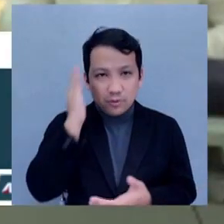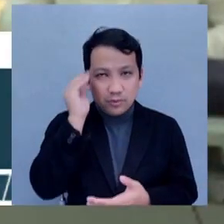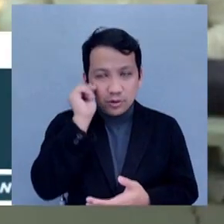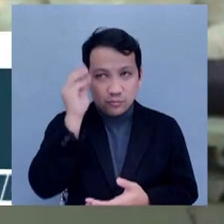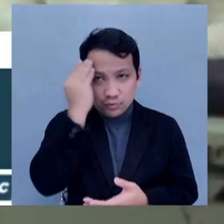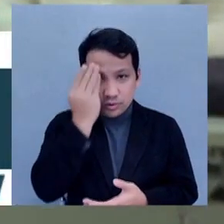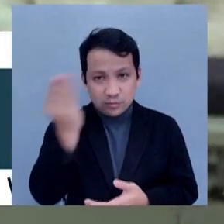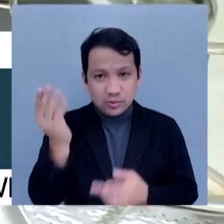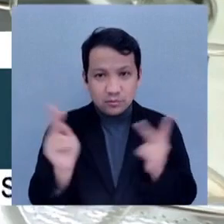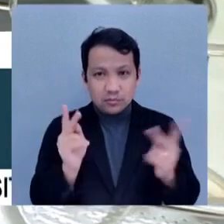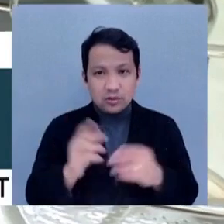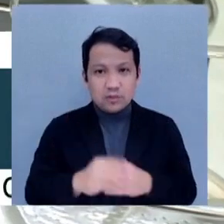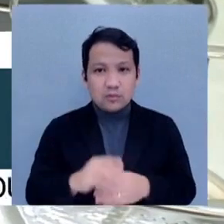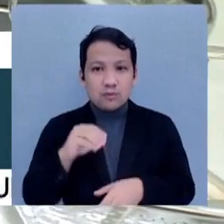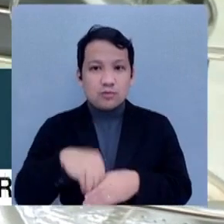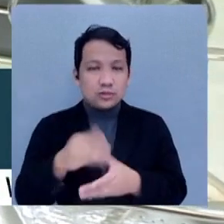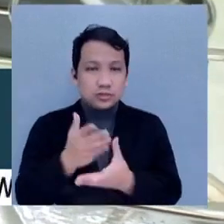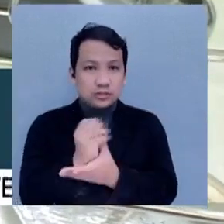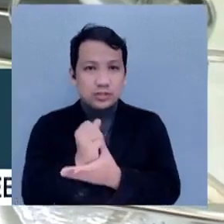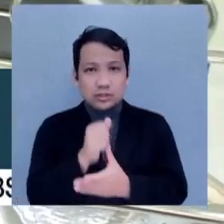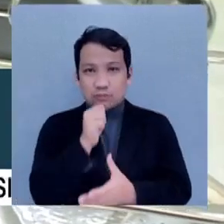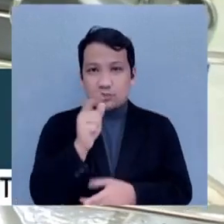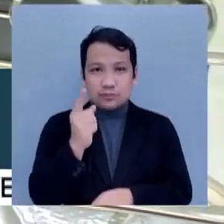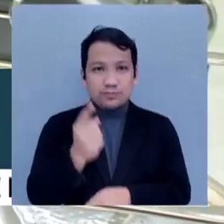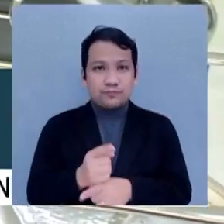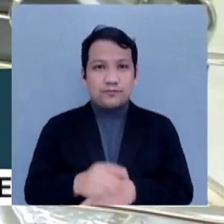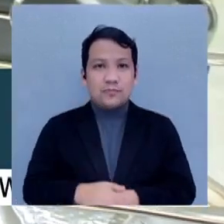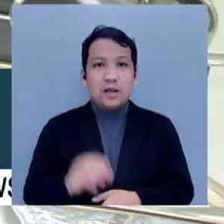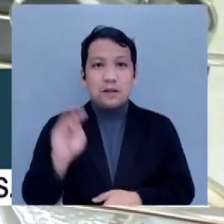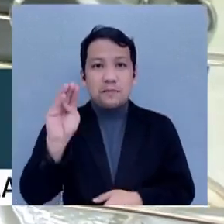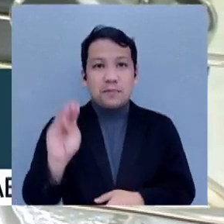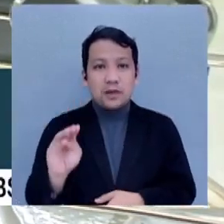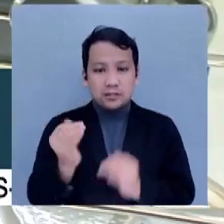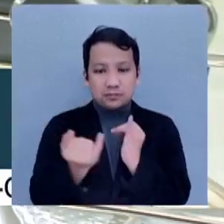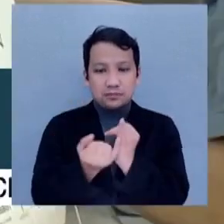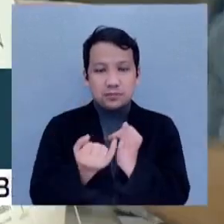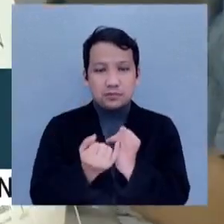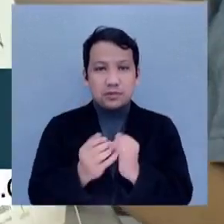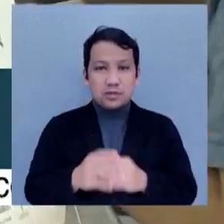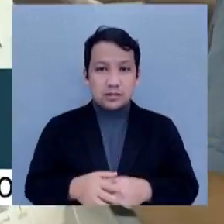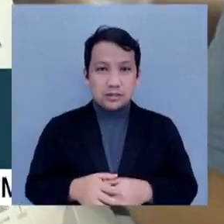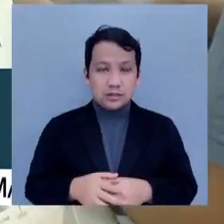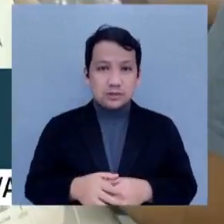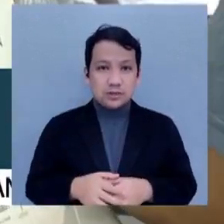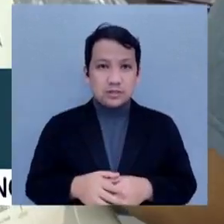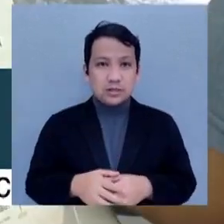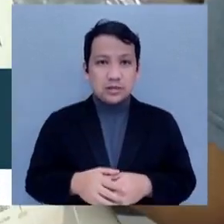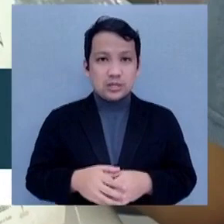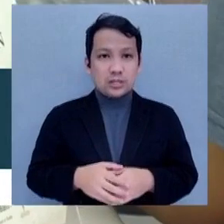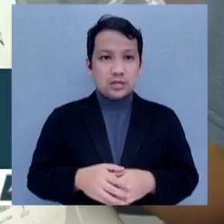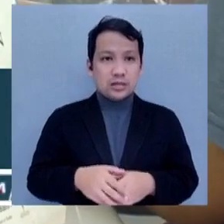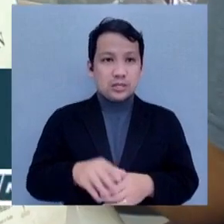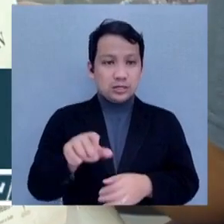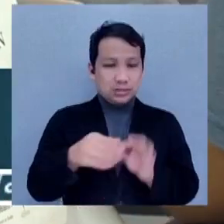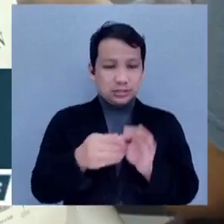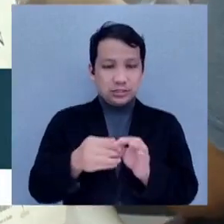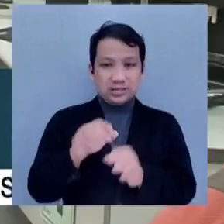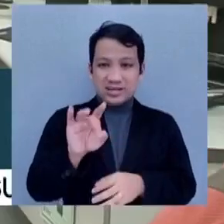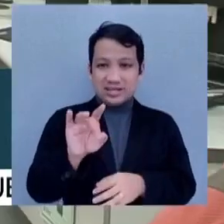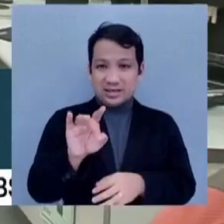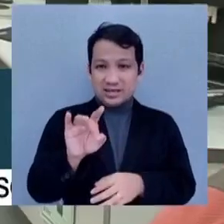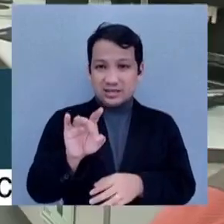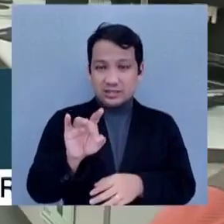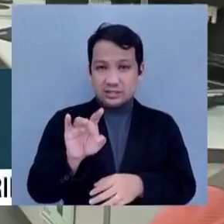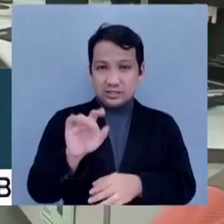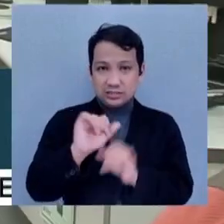What's right and what's not. No? As of Monday, PhilHealth reported that 3 out of 8 external systems have been back online.